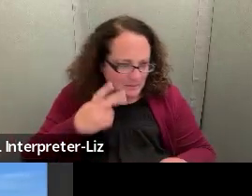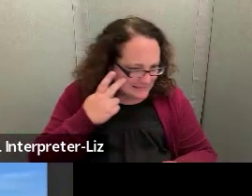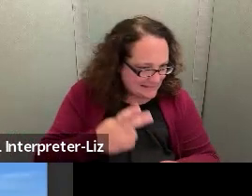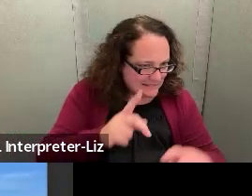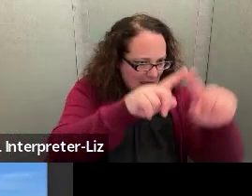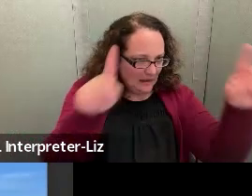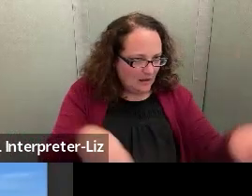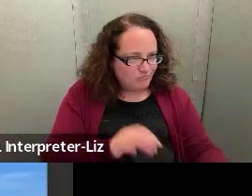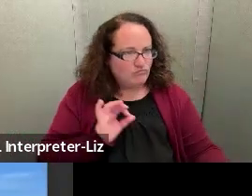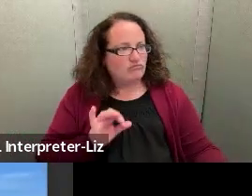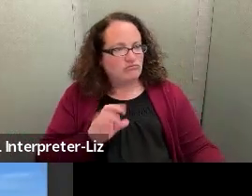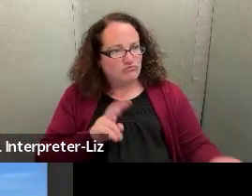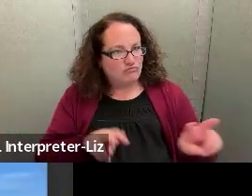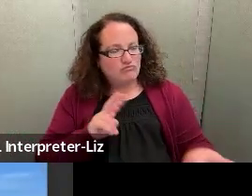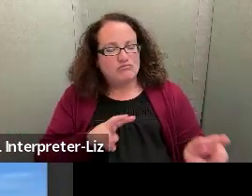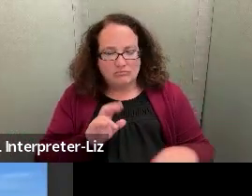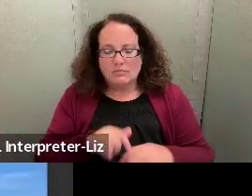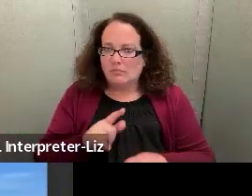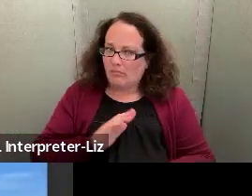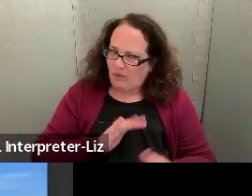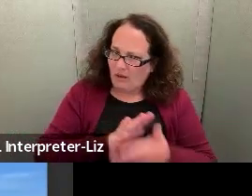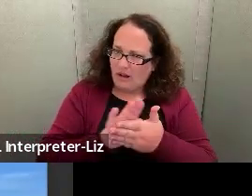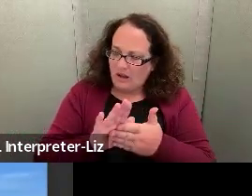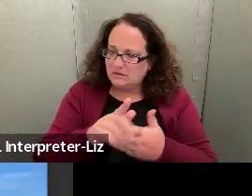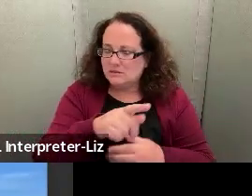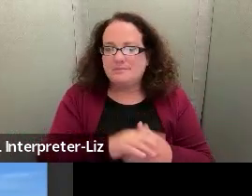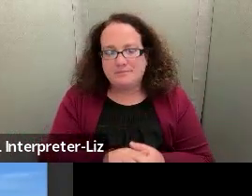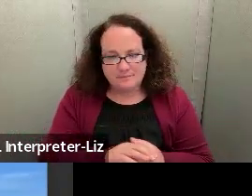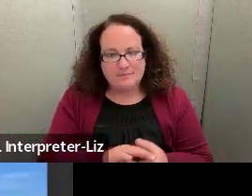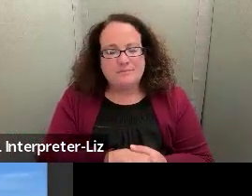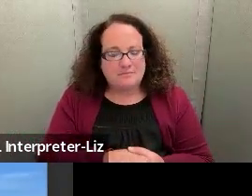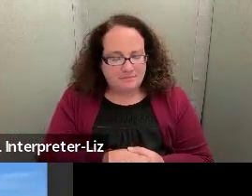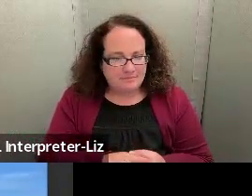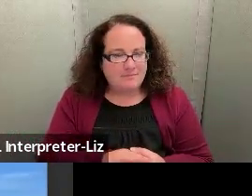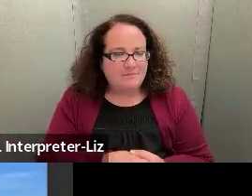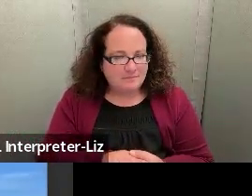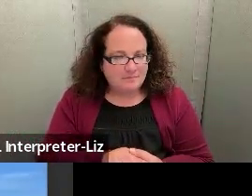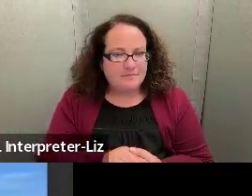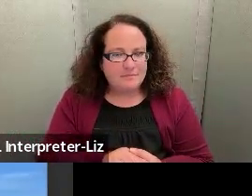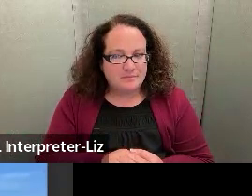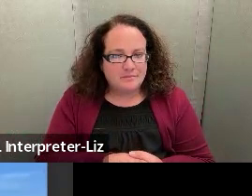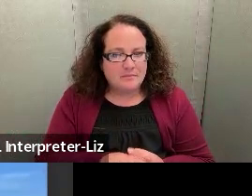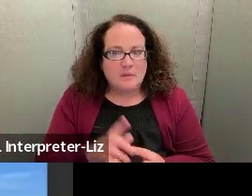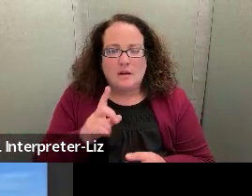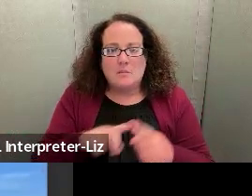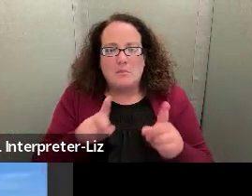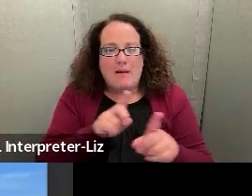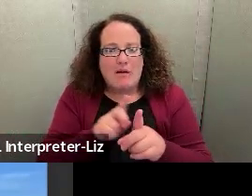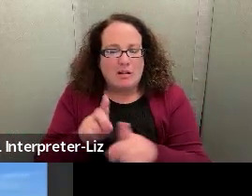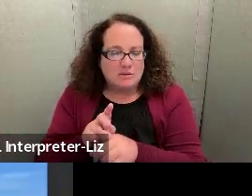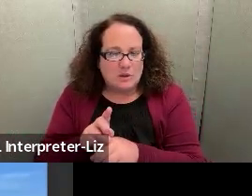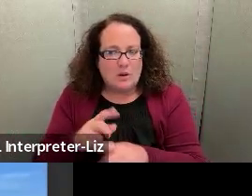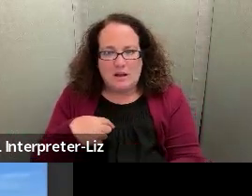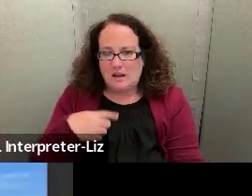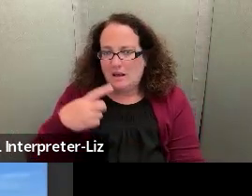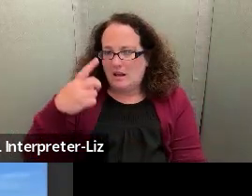help work on it Oh, that's nice. and spread word for source them. really. Yeah. But also, I think